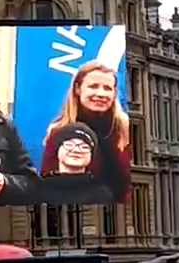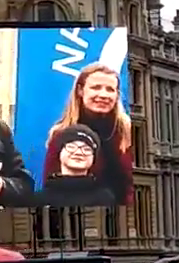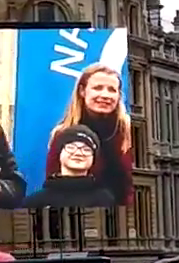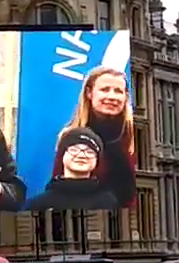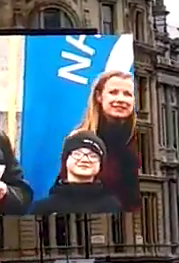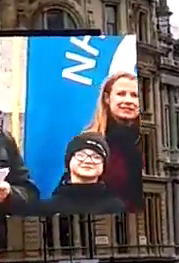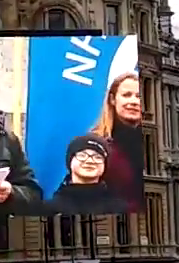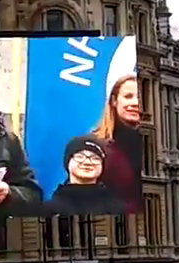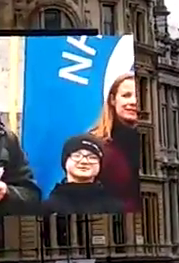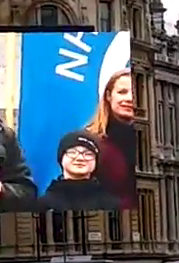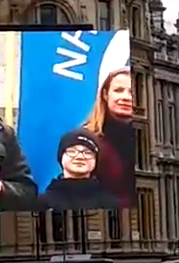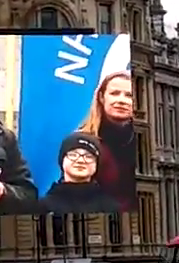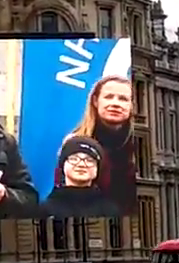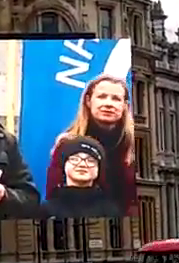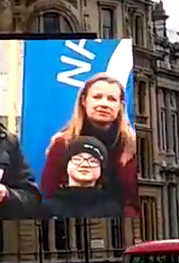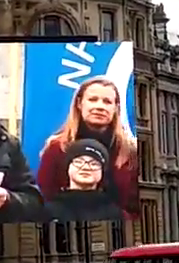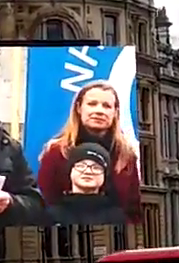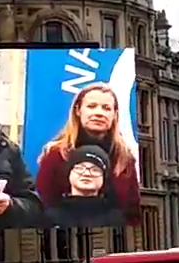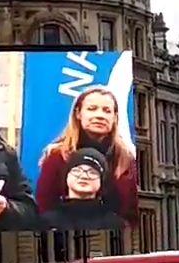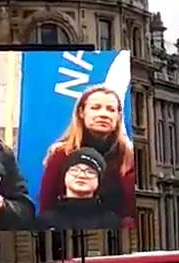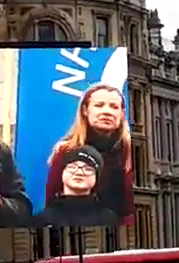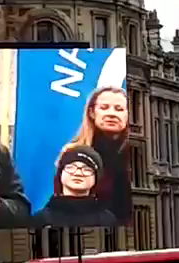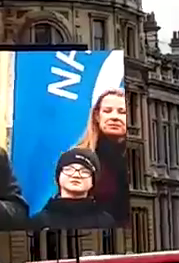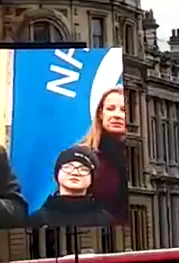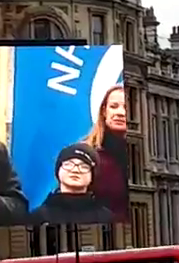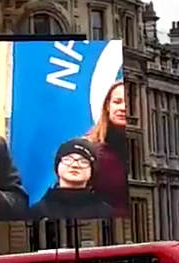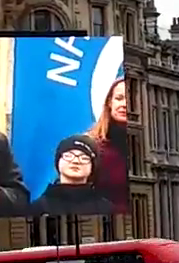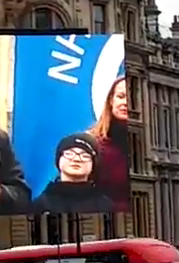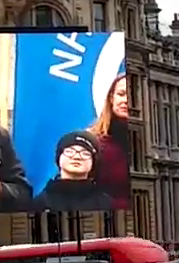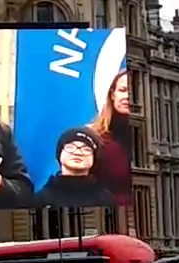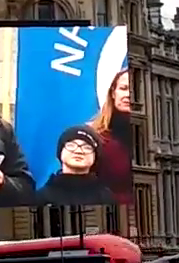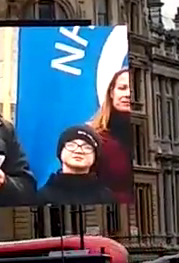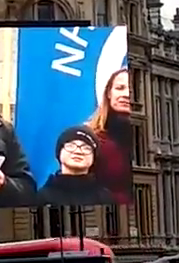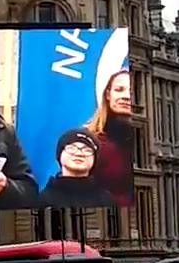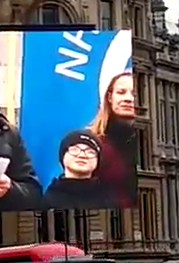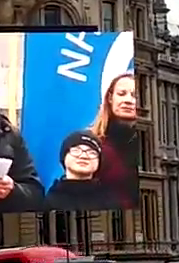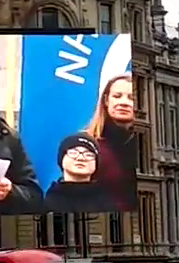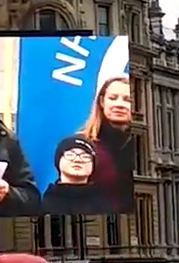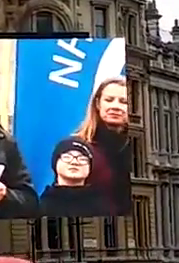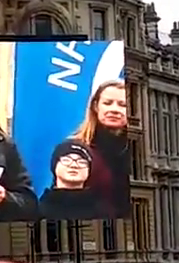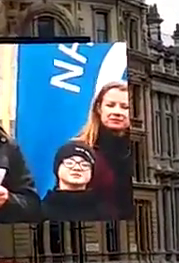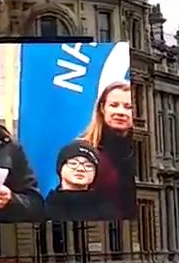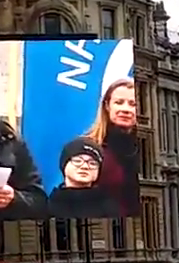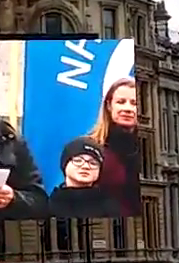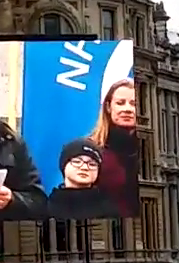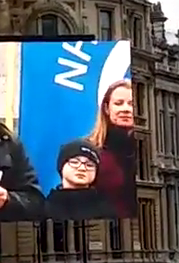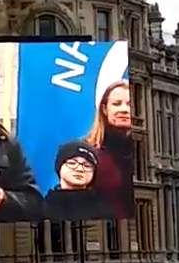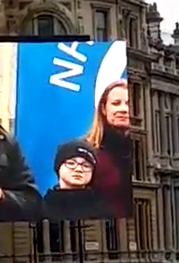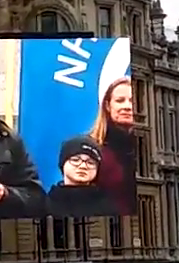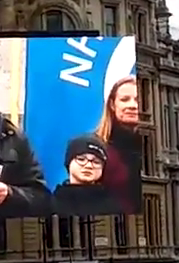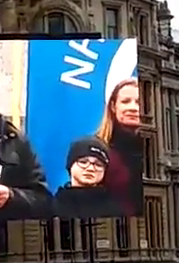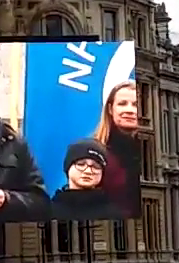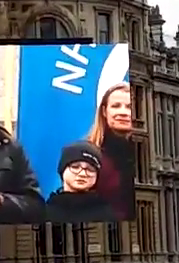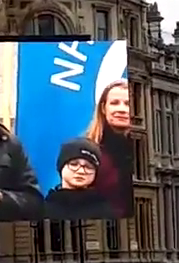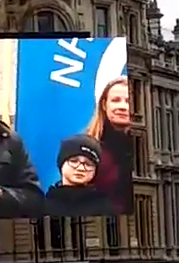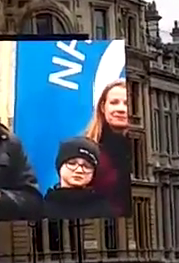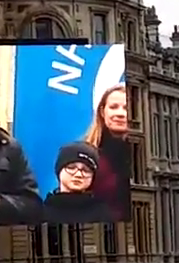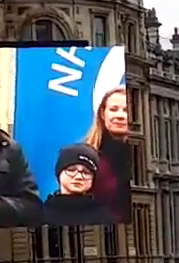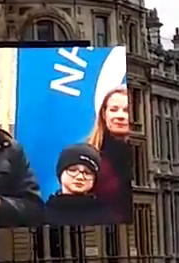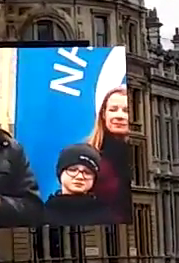Why? Even the Church of England, not necessarily the most radical body one could imagine,